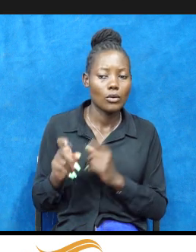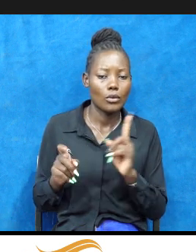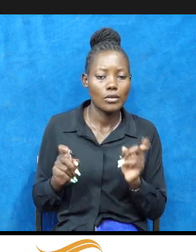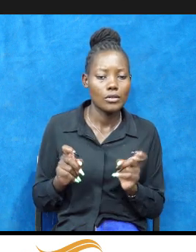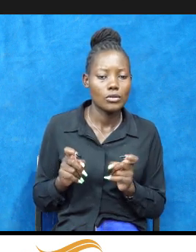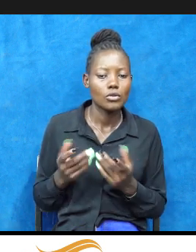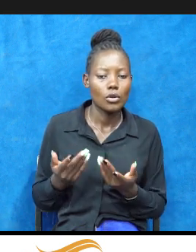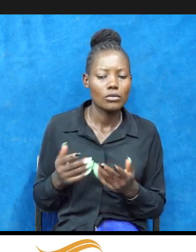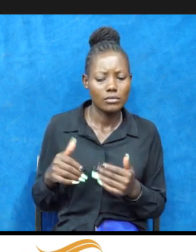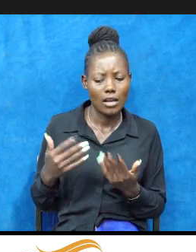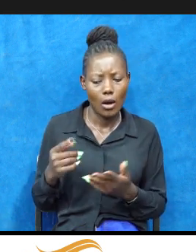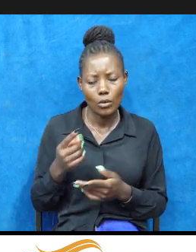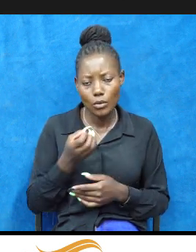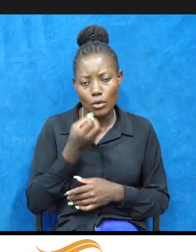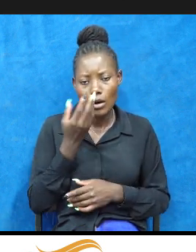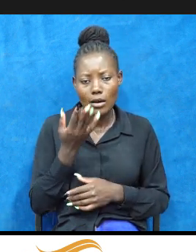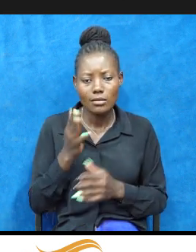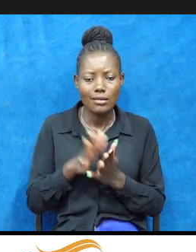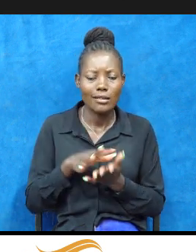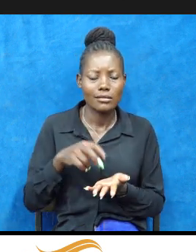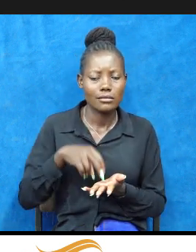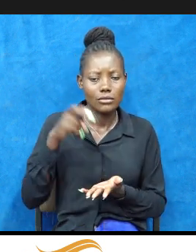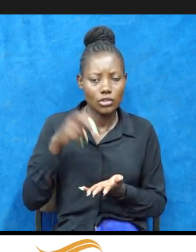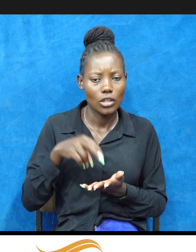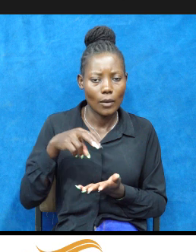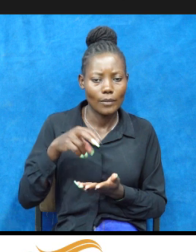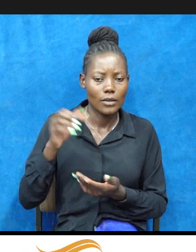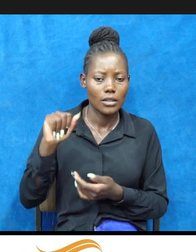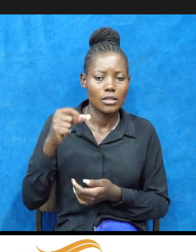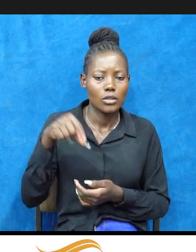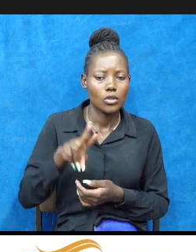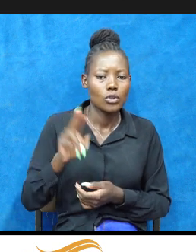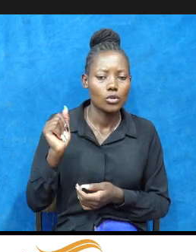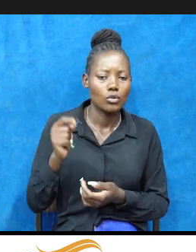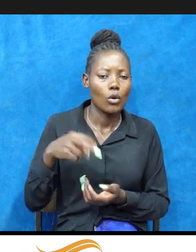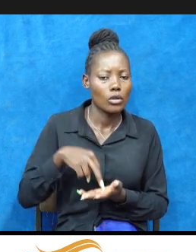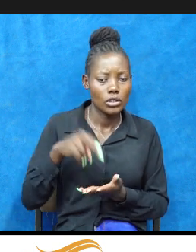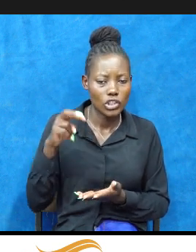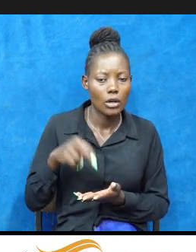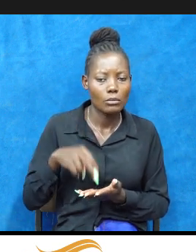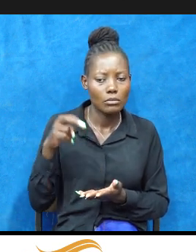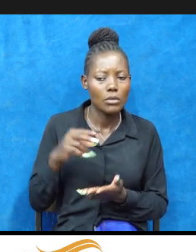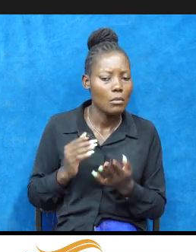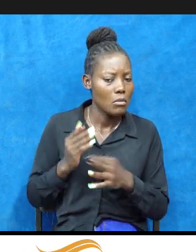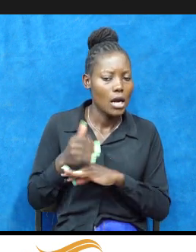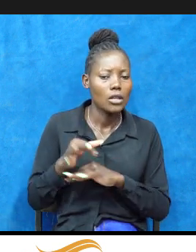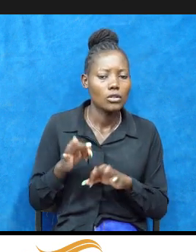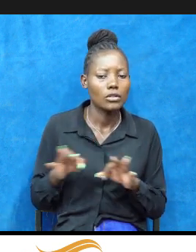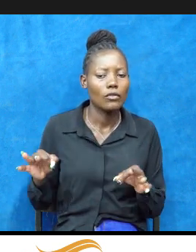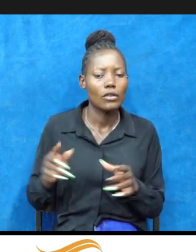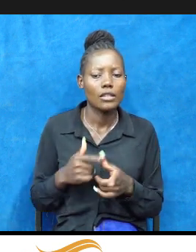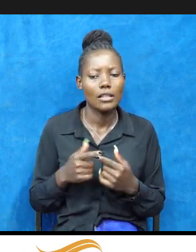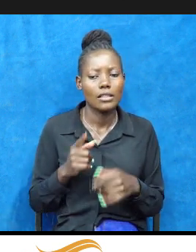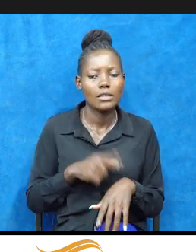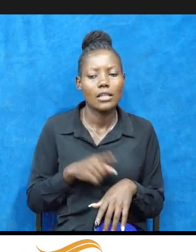just a double leg hop. You're squatting all the way down and jumping. Squat, it's a squat jump all the way across the field. And then when you